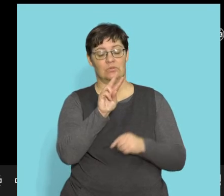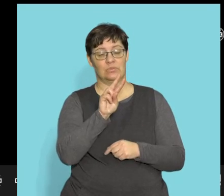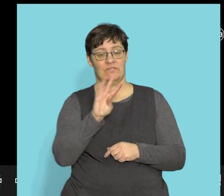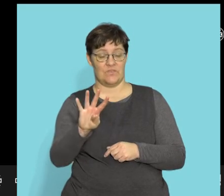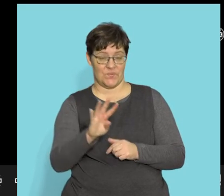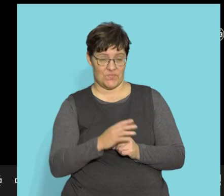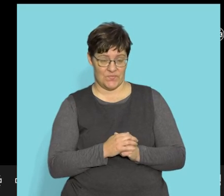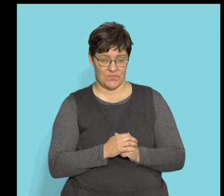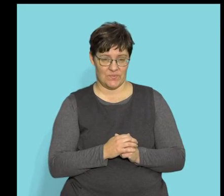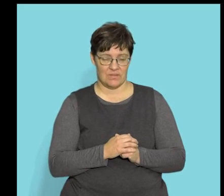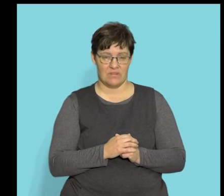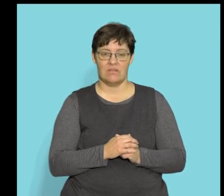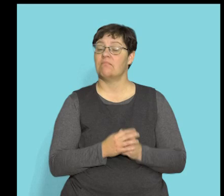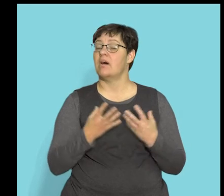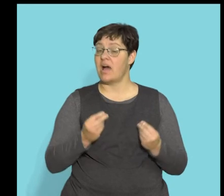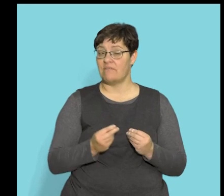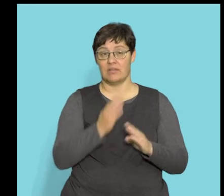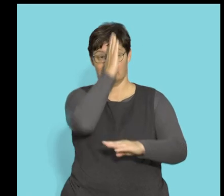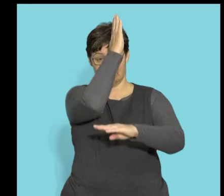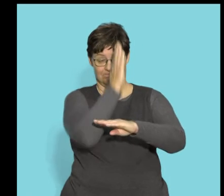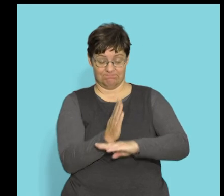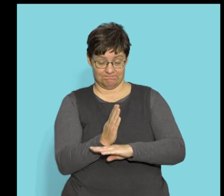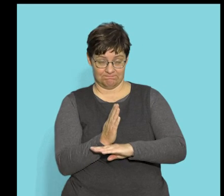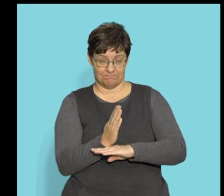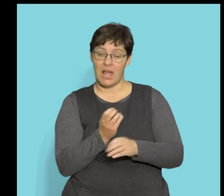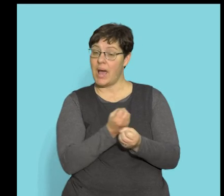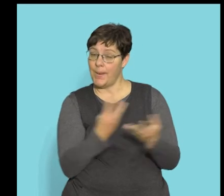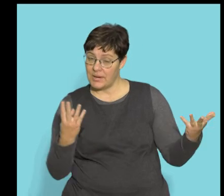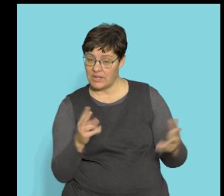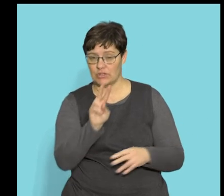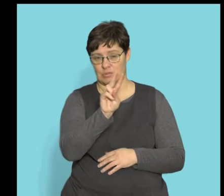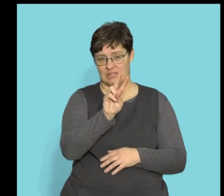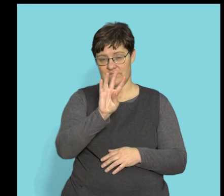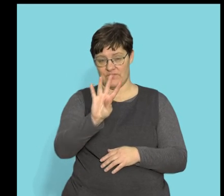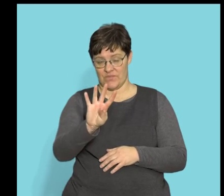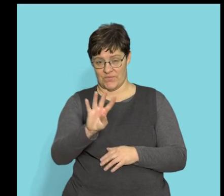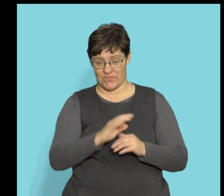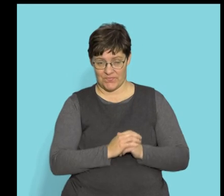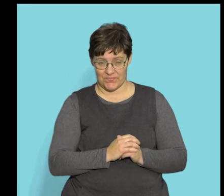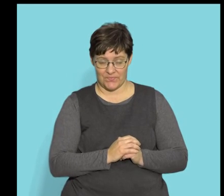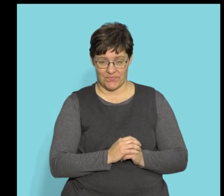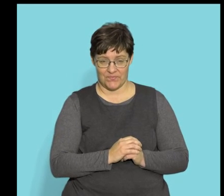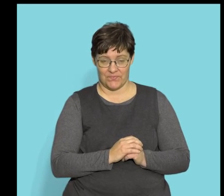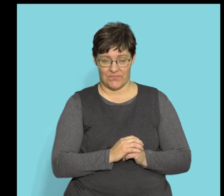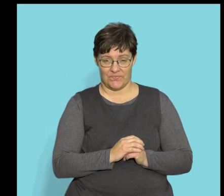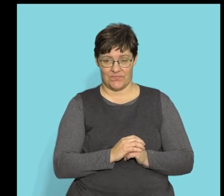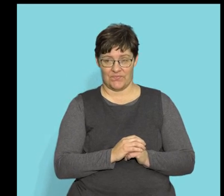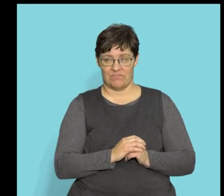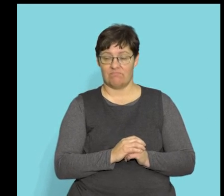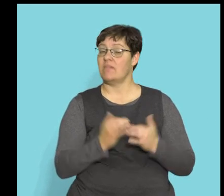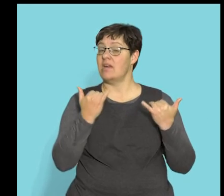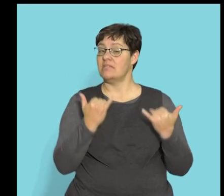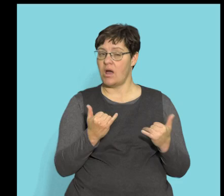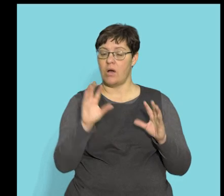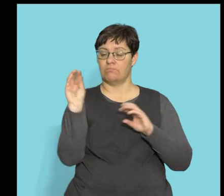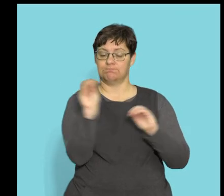it's going to give me 24. So I'm going to have a perpendicular height of 24. So I